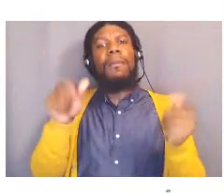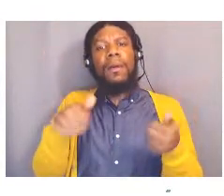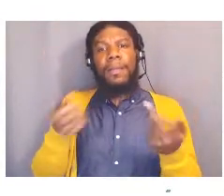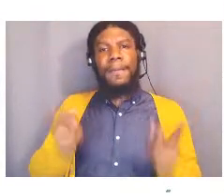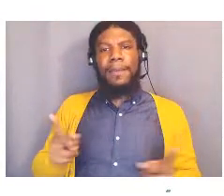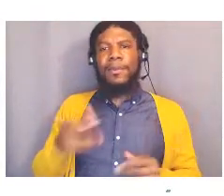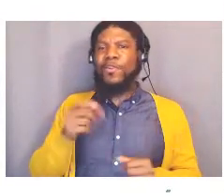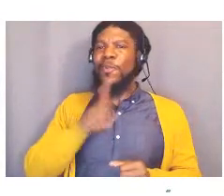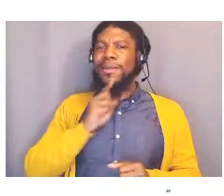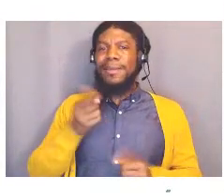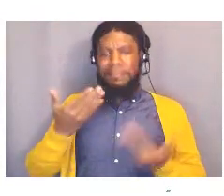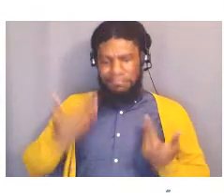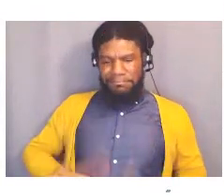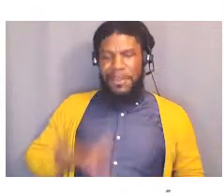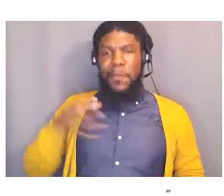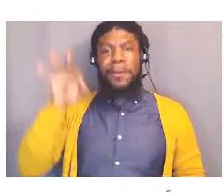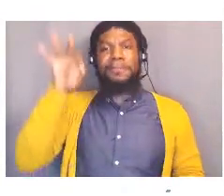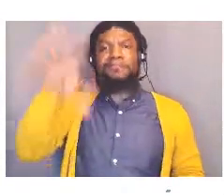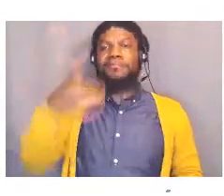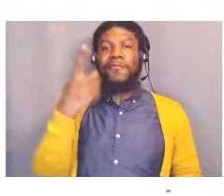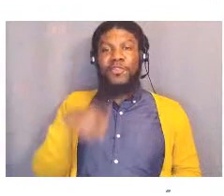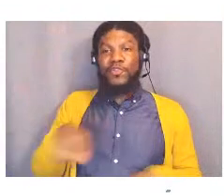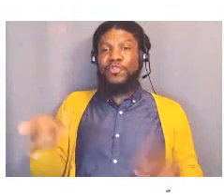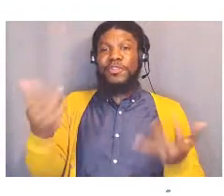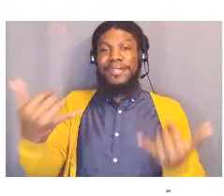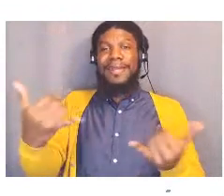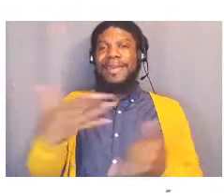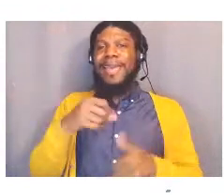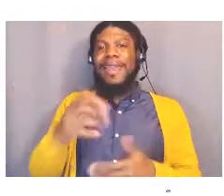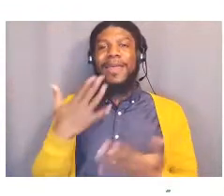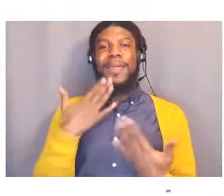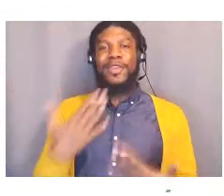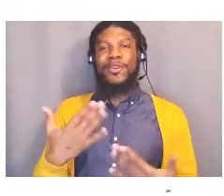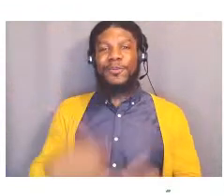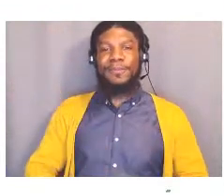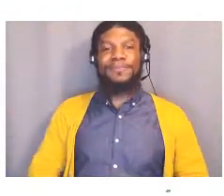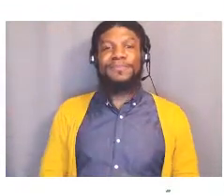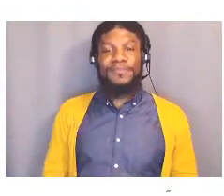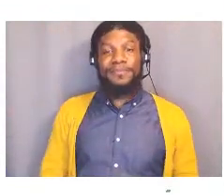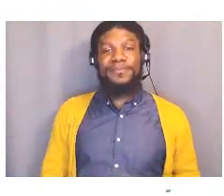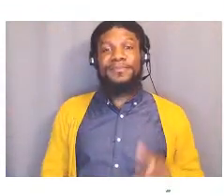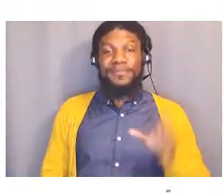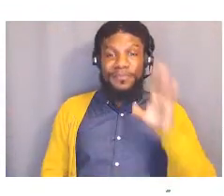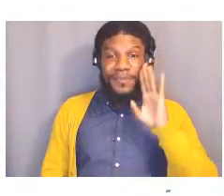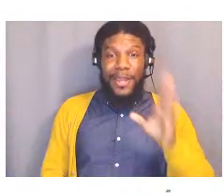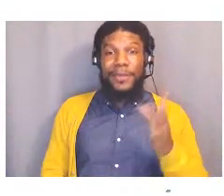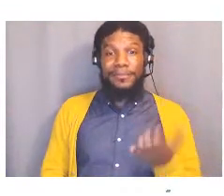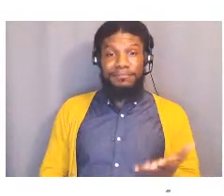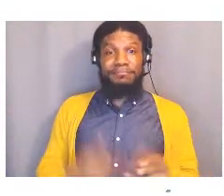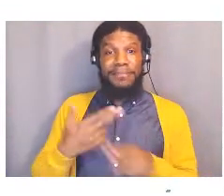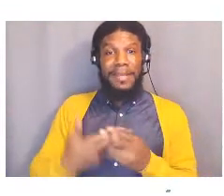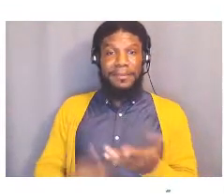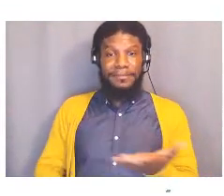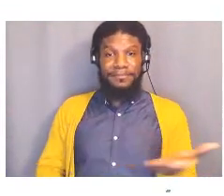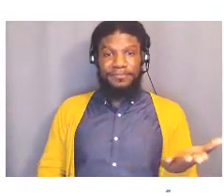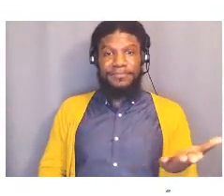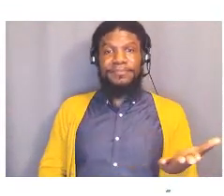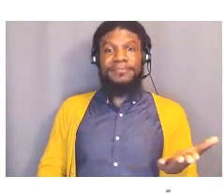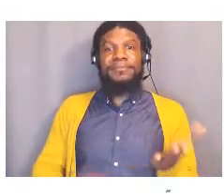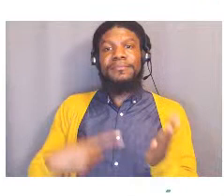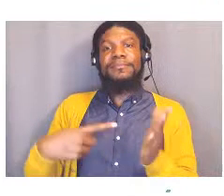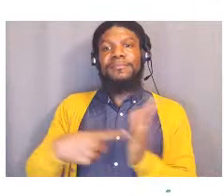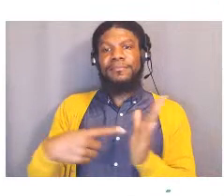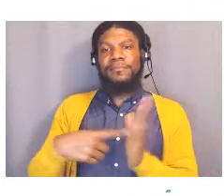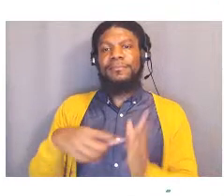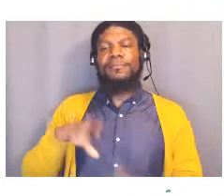you today. And I thank you. Hi, I'm Congressman Kwaisi Mfume, representing Maryland's